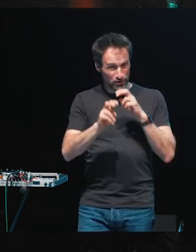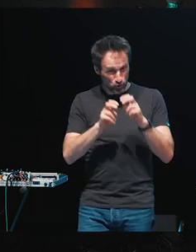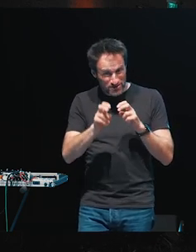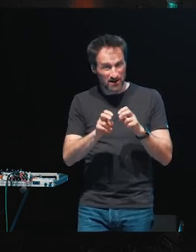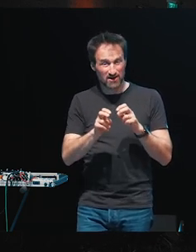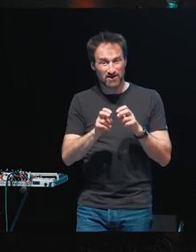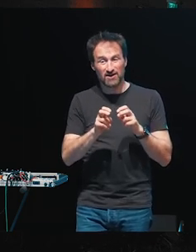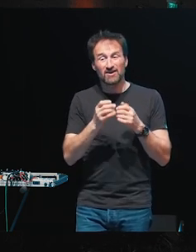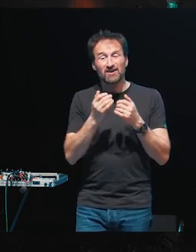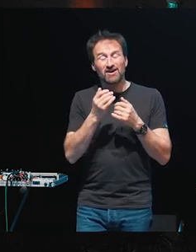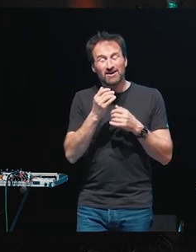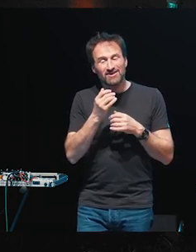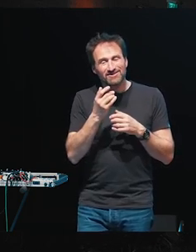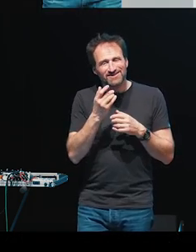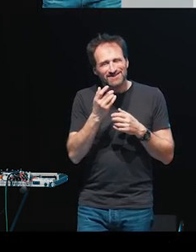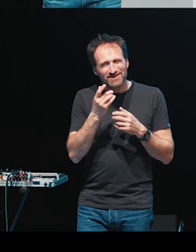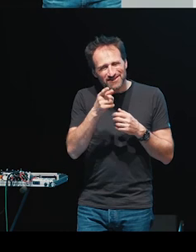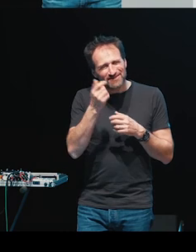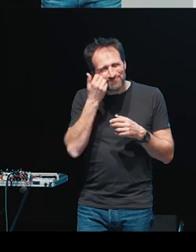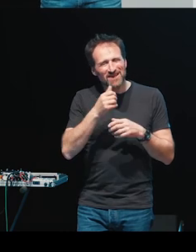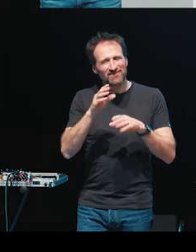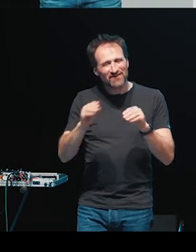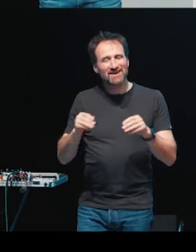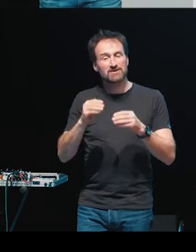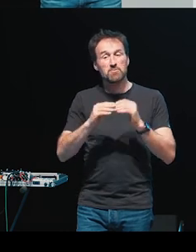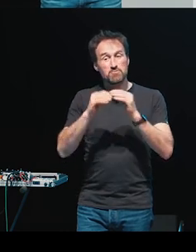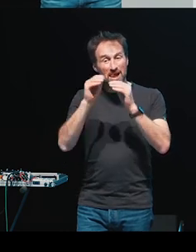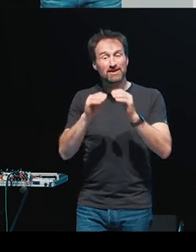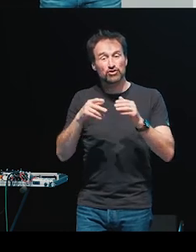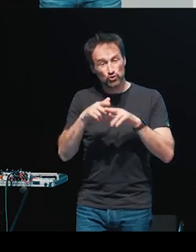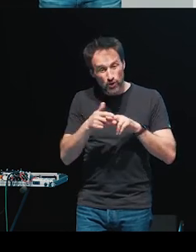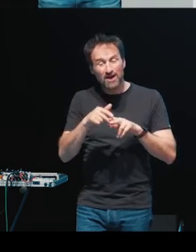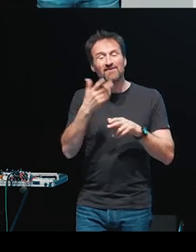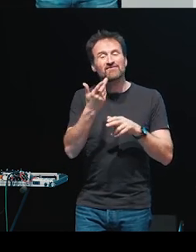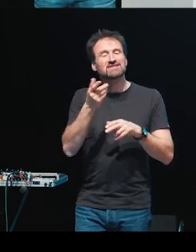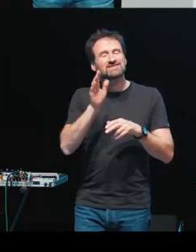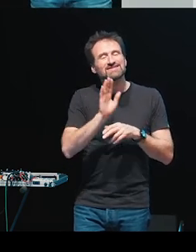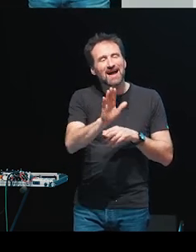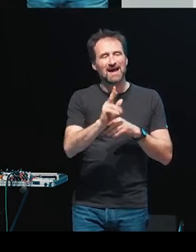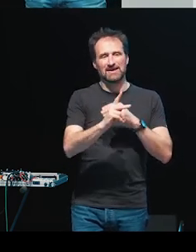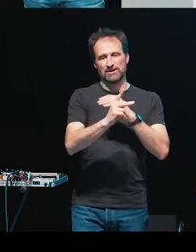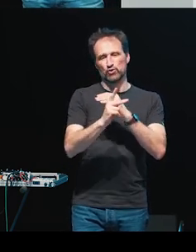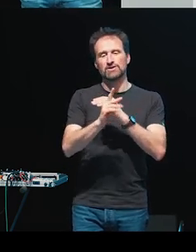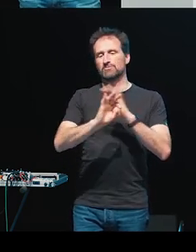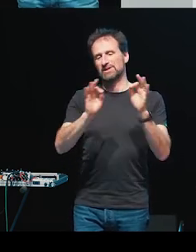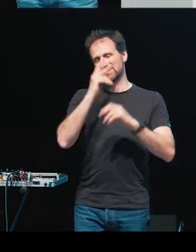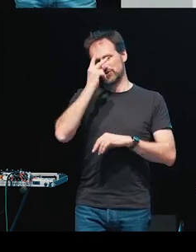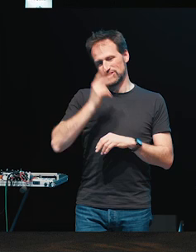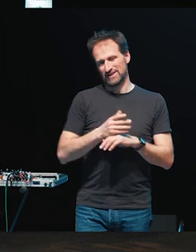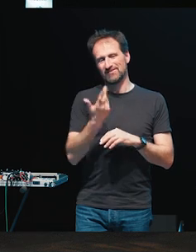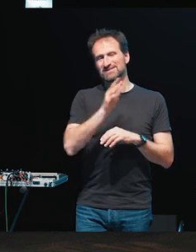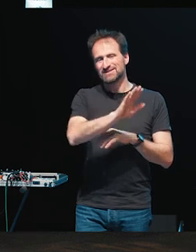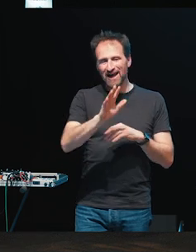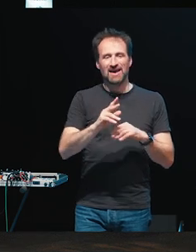which understands your customer better and which is performant for your product. So yes, but to start off, you can use any product